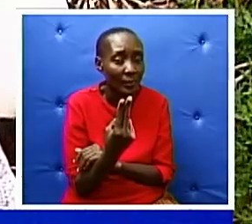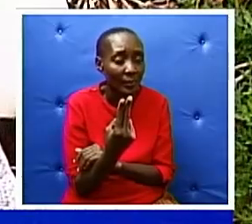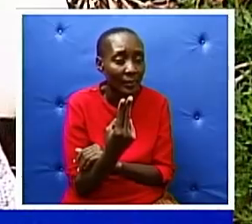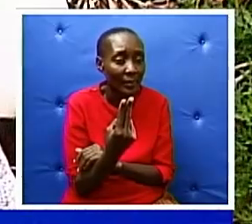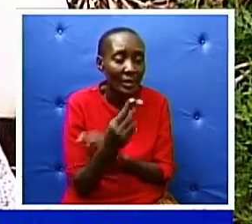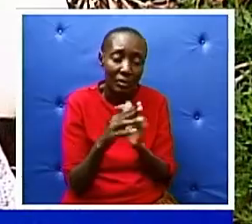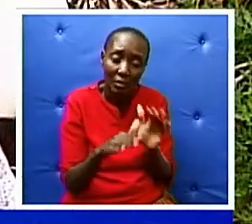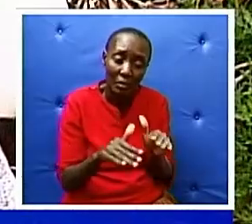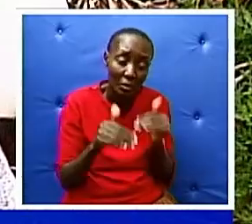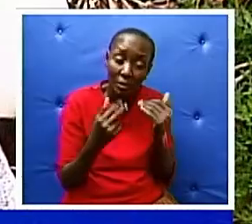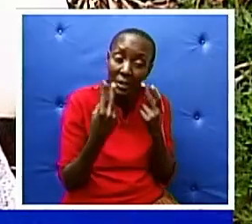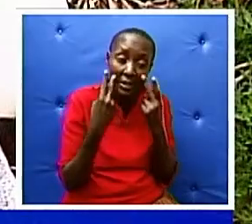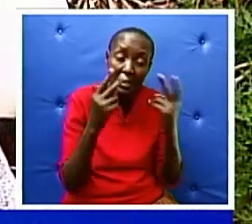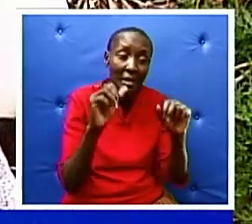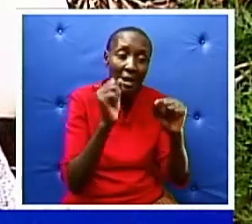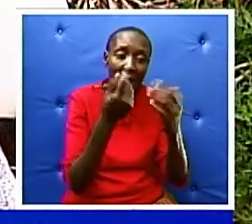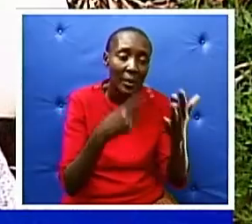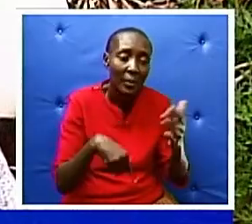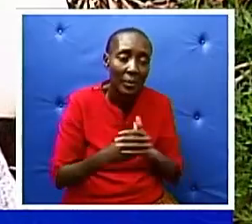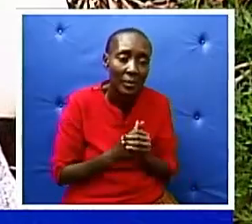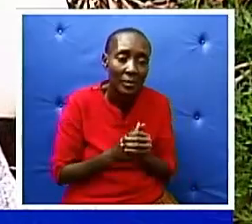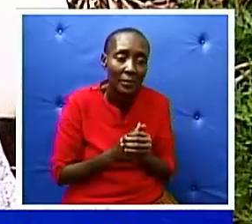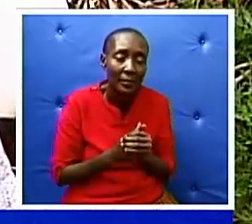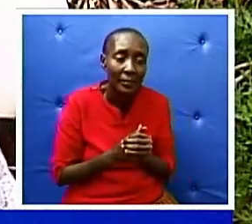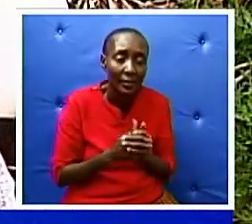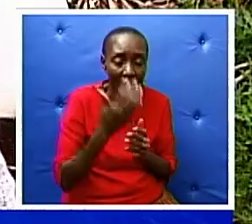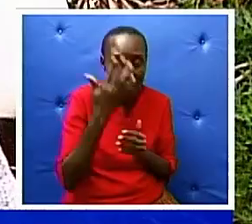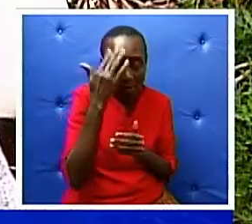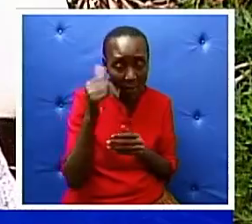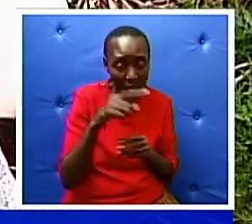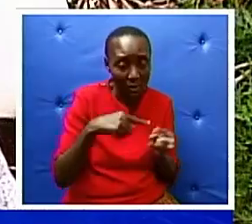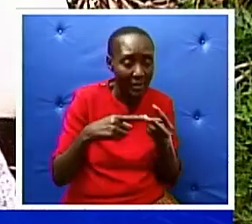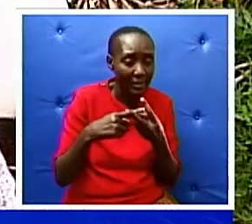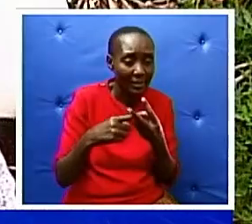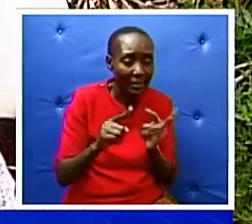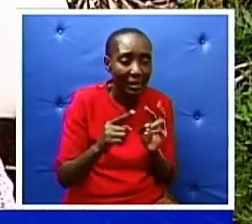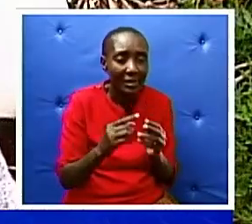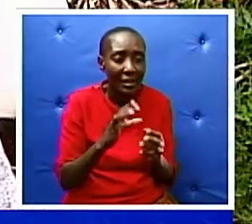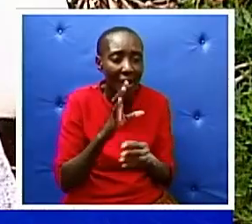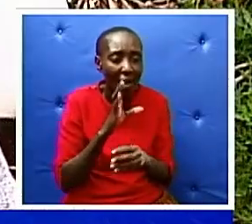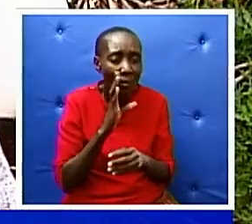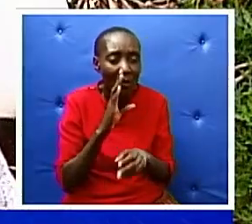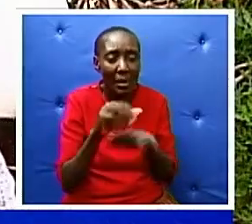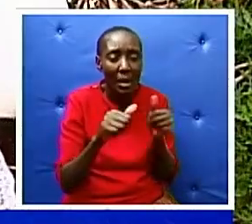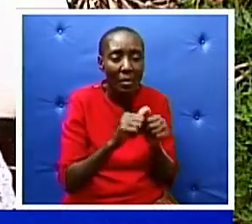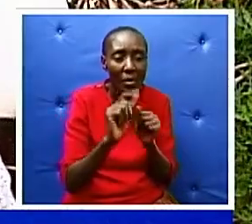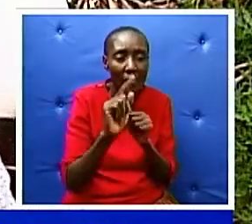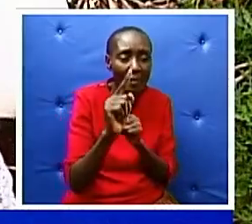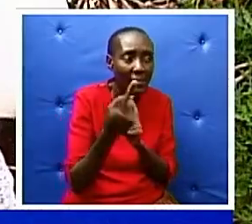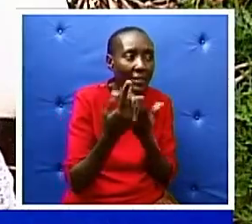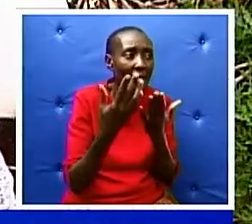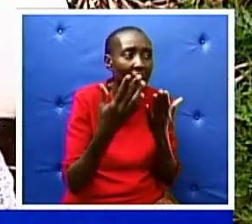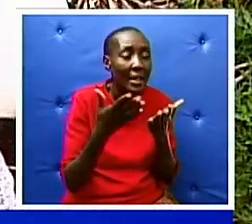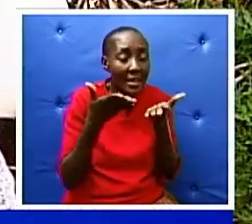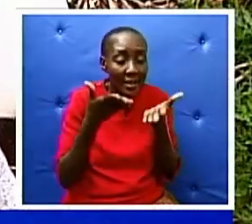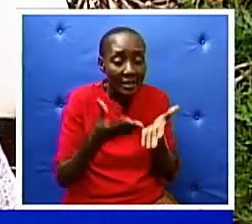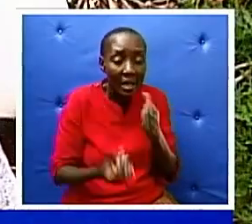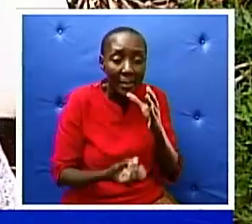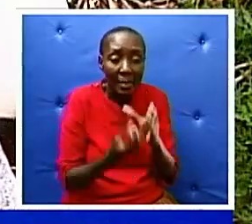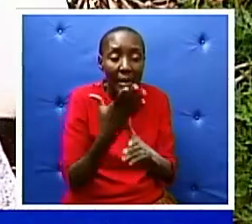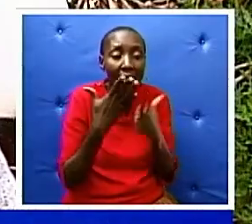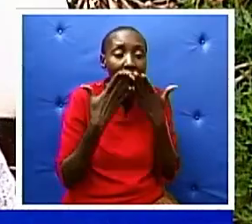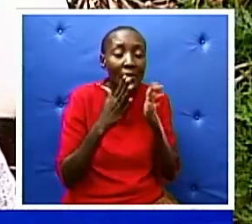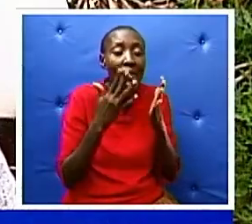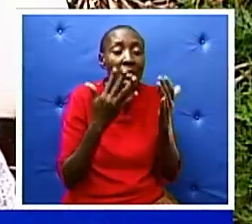let's wait and see what happens with that, because we started speculating about the first batch. It's here. The rollout has begun. Now